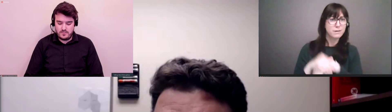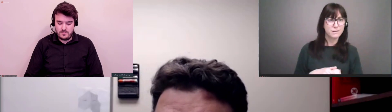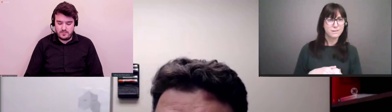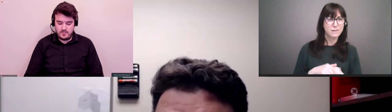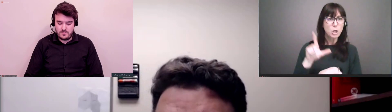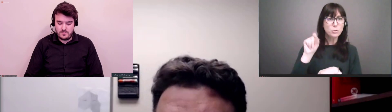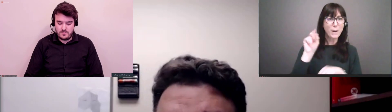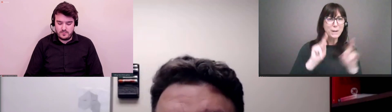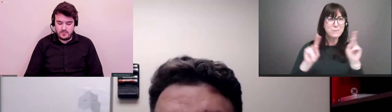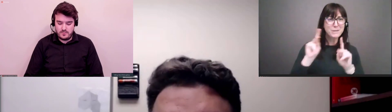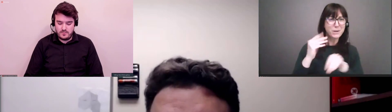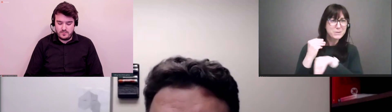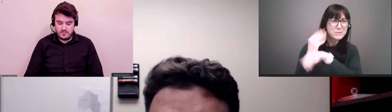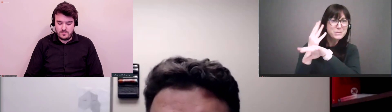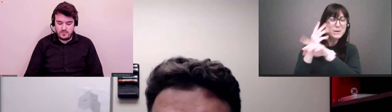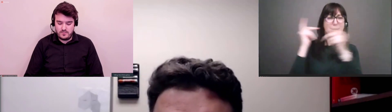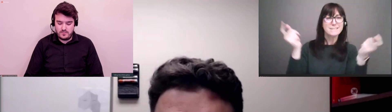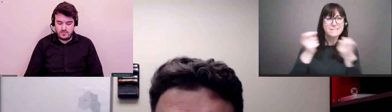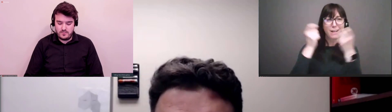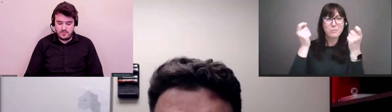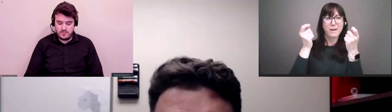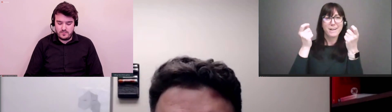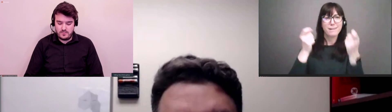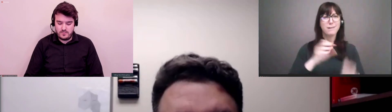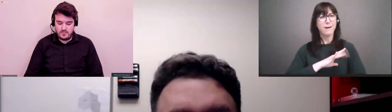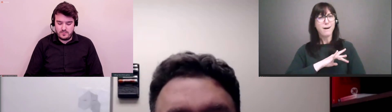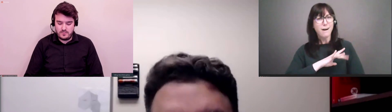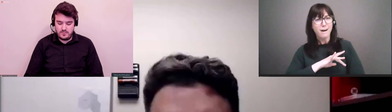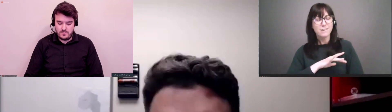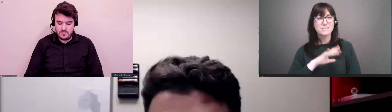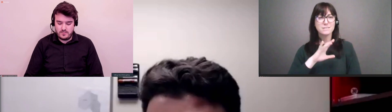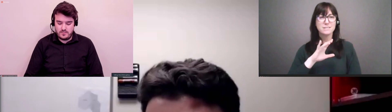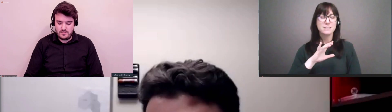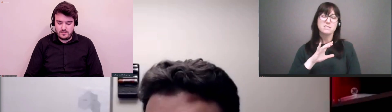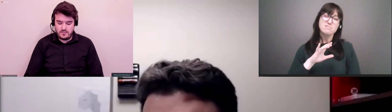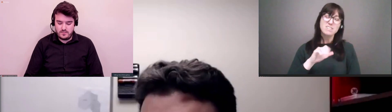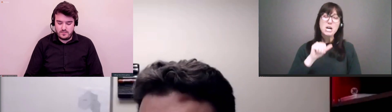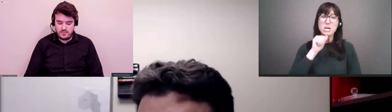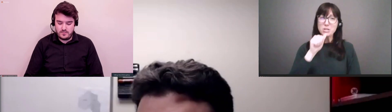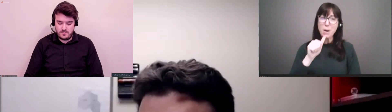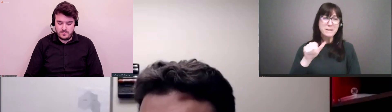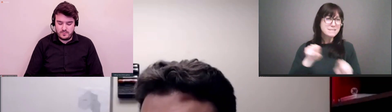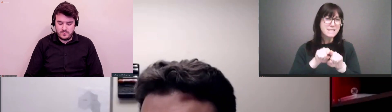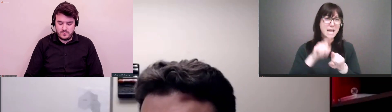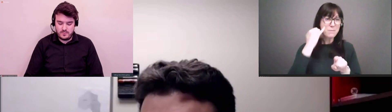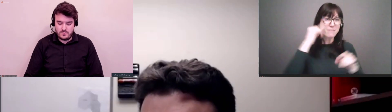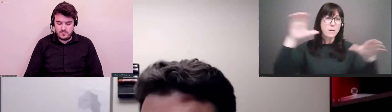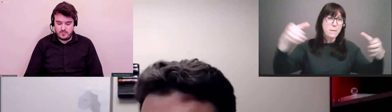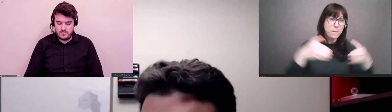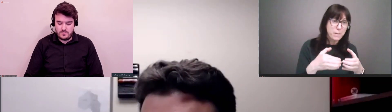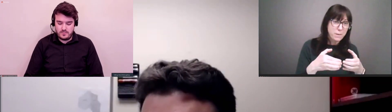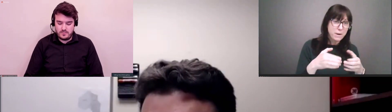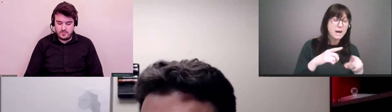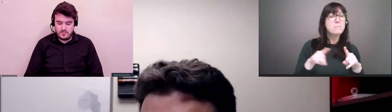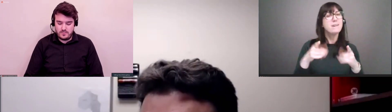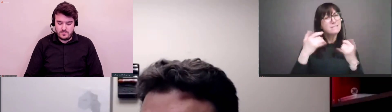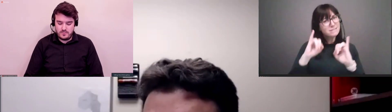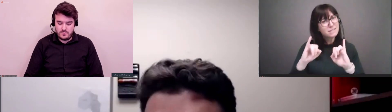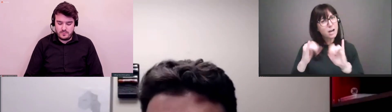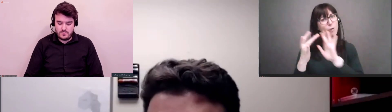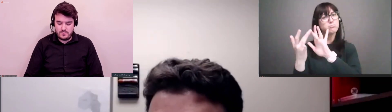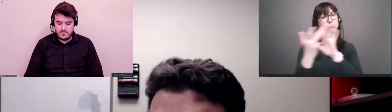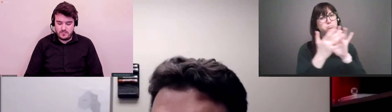know, celebrate with this person, which was, you know, the next best thing. And I think those sorts of things, whether